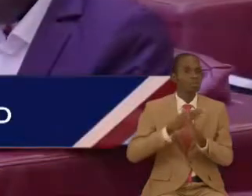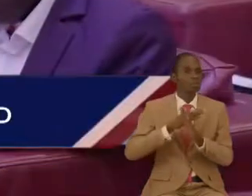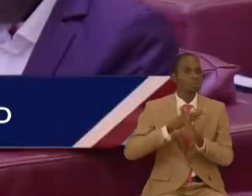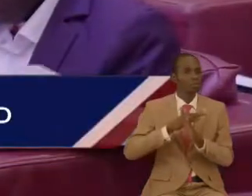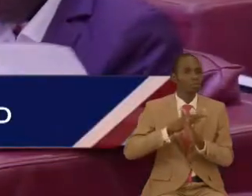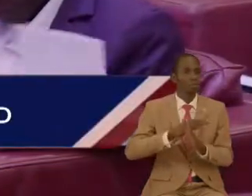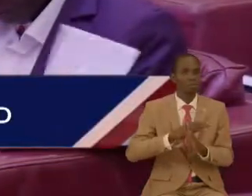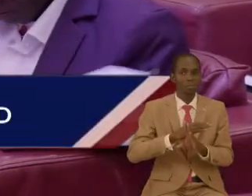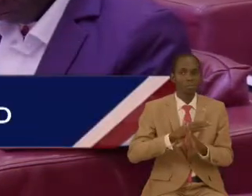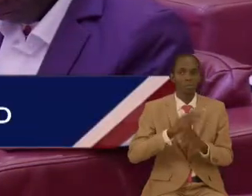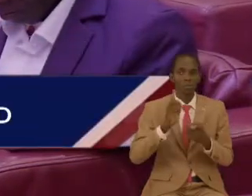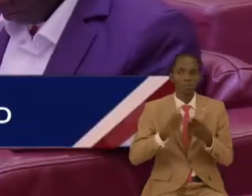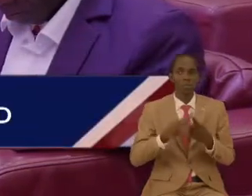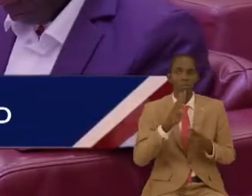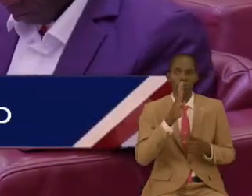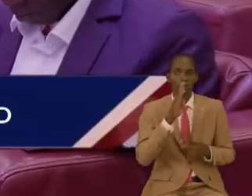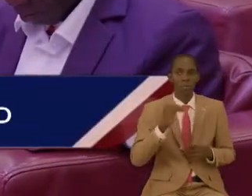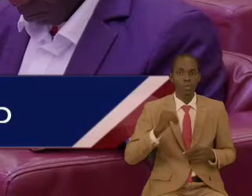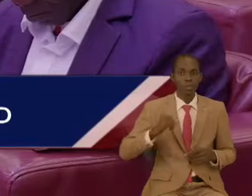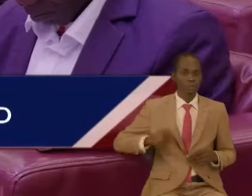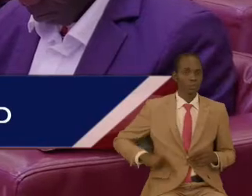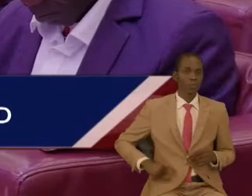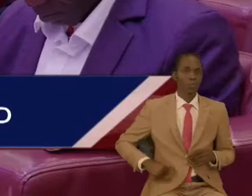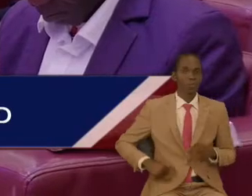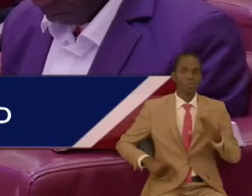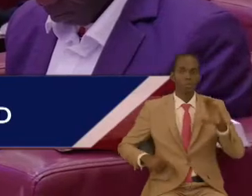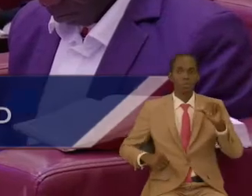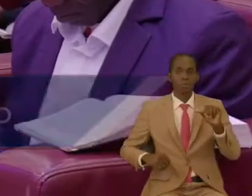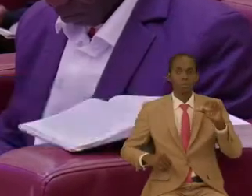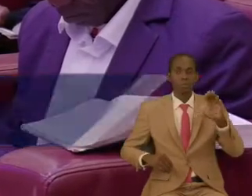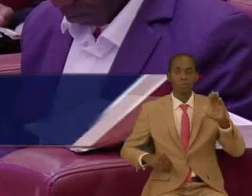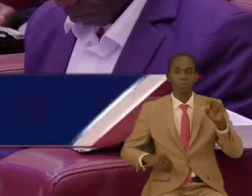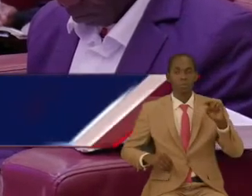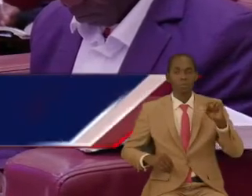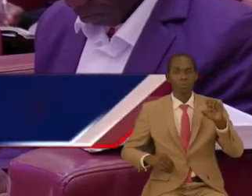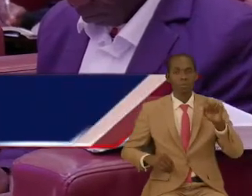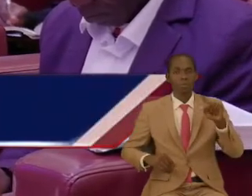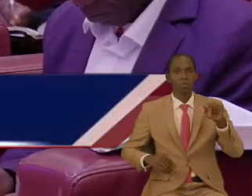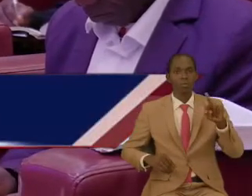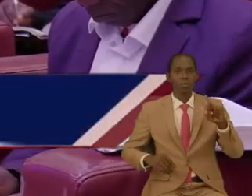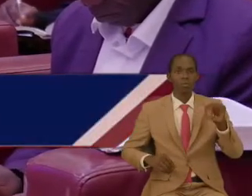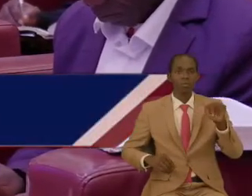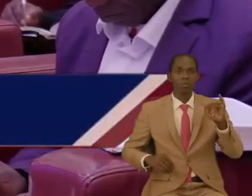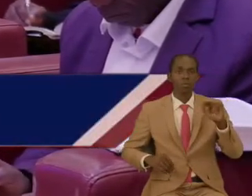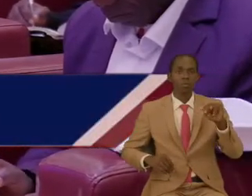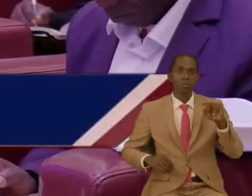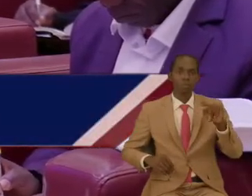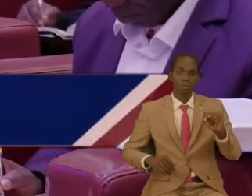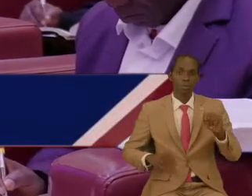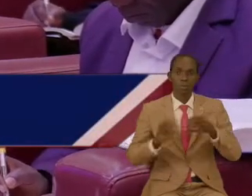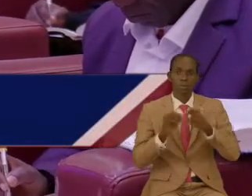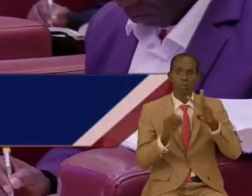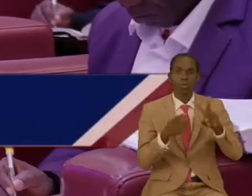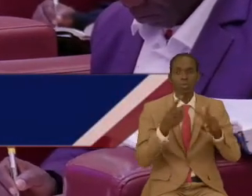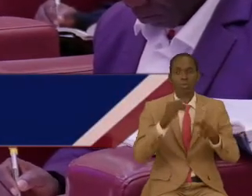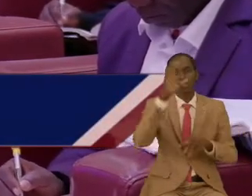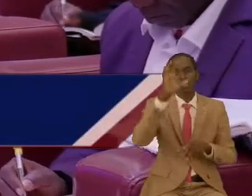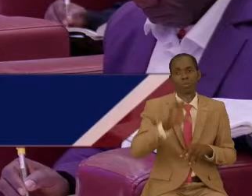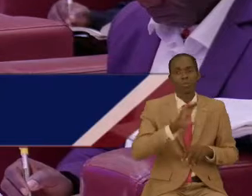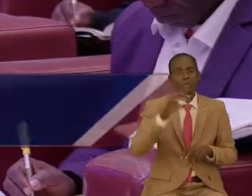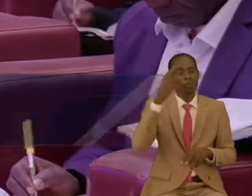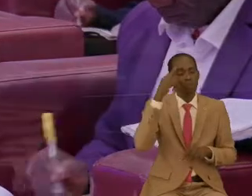be circumcised. Number two, the cross for the crucified. Number three,